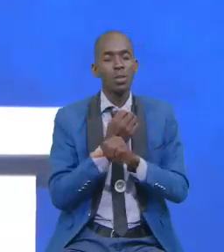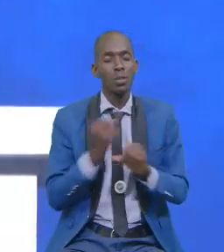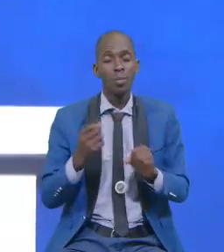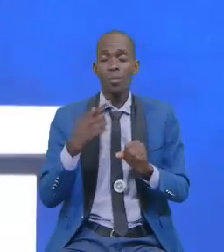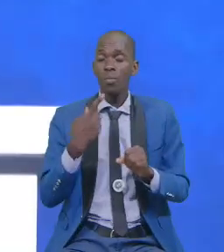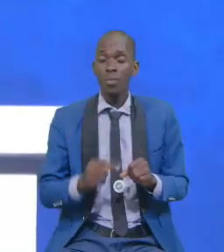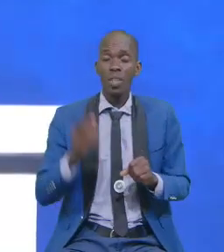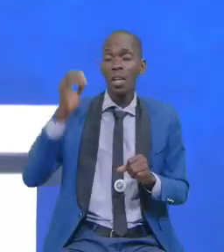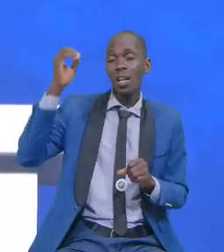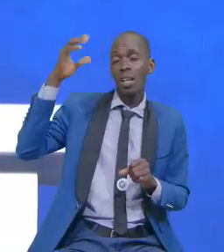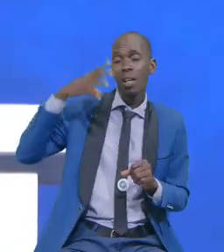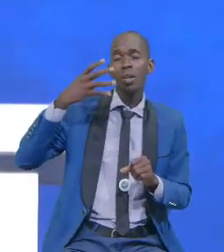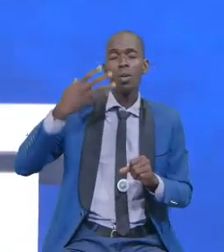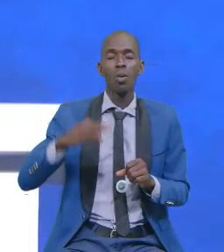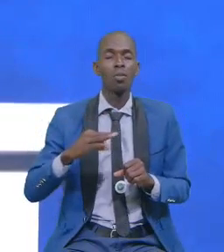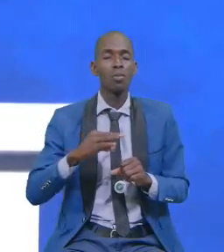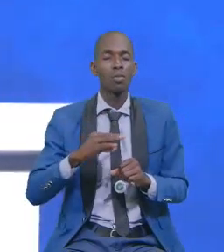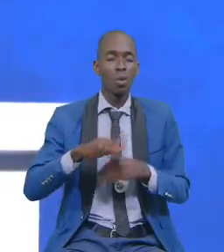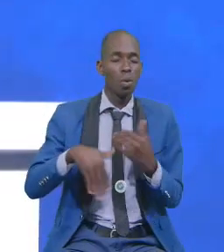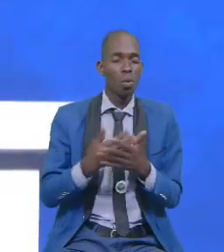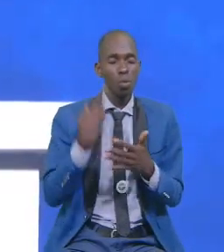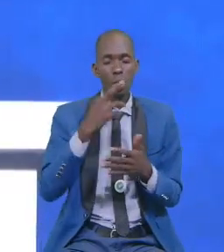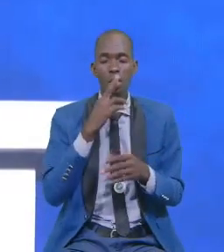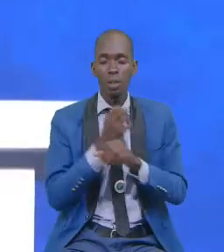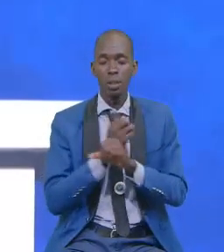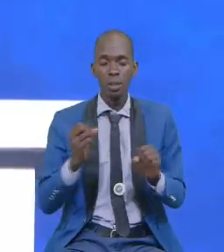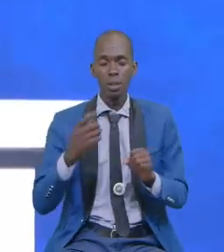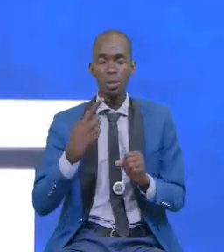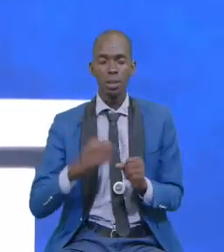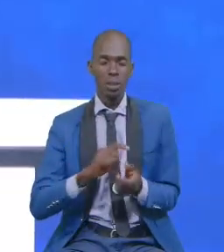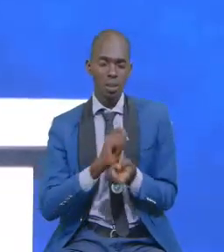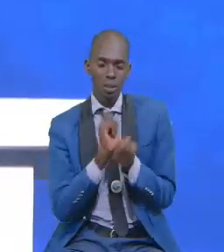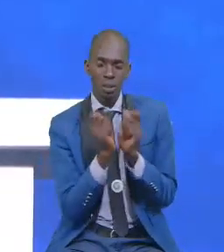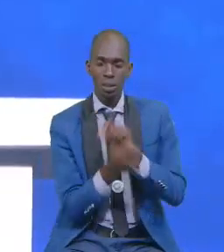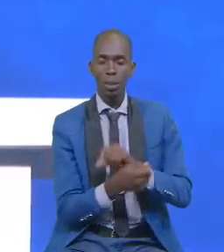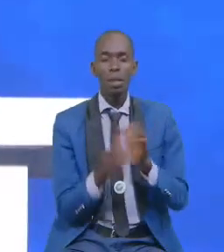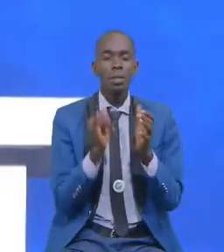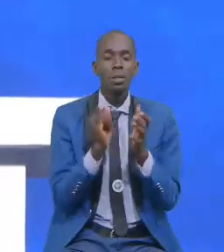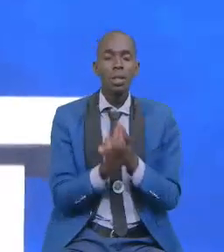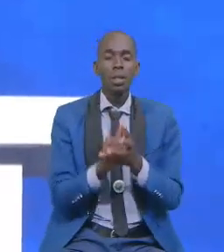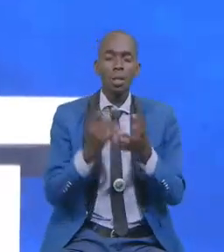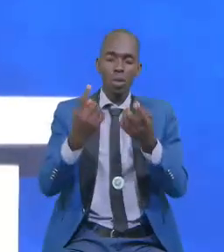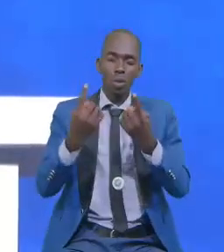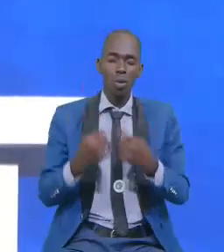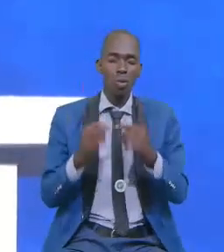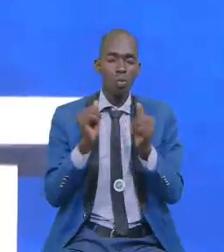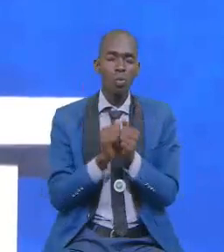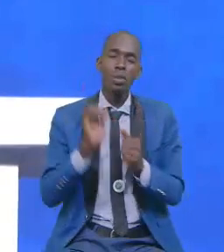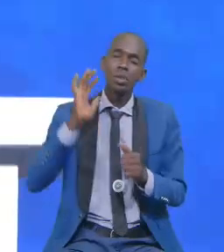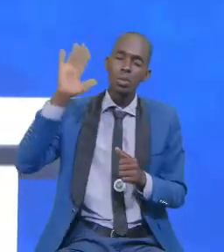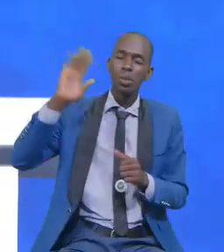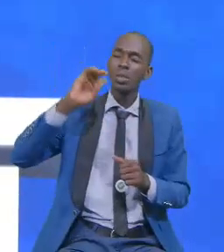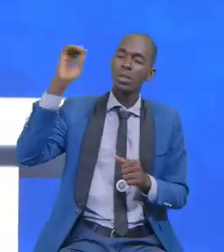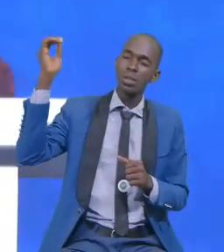of those who are saved, the transformation that comes with your gracious